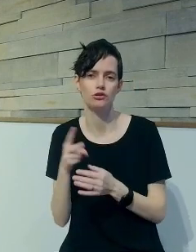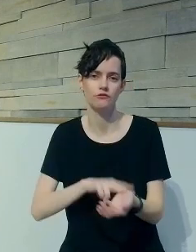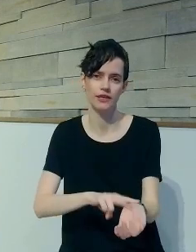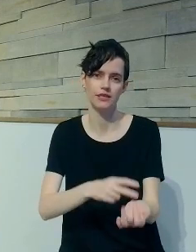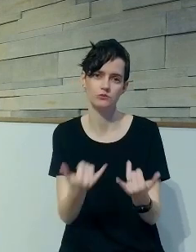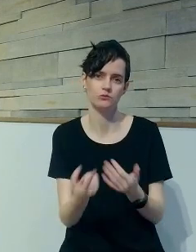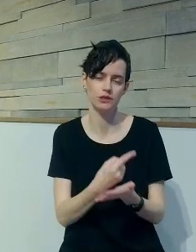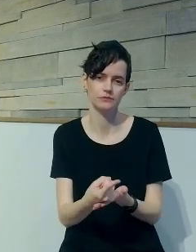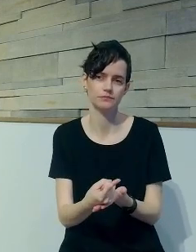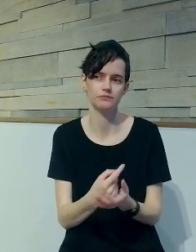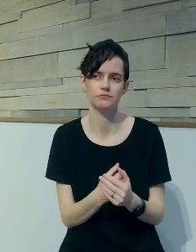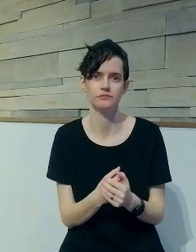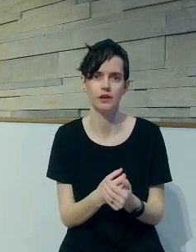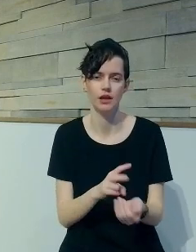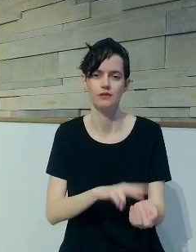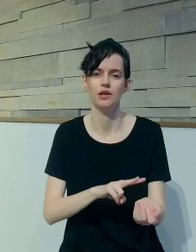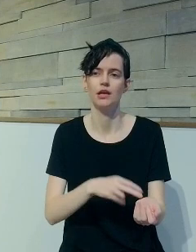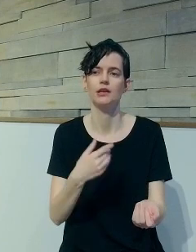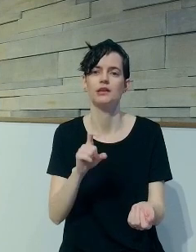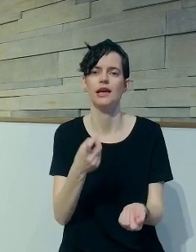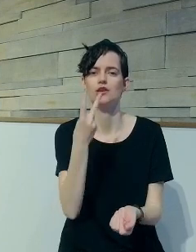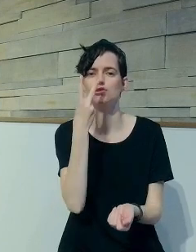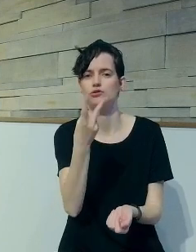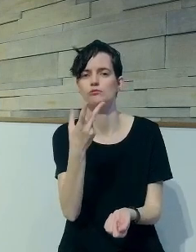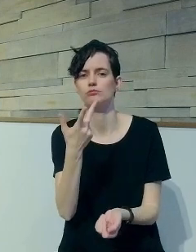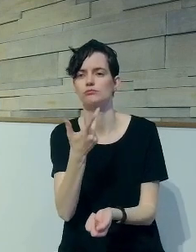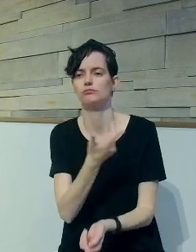week. And the vet had two